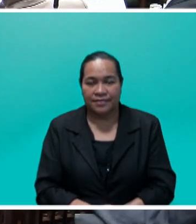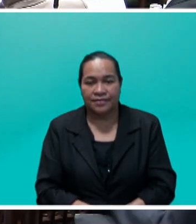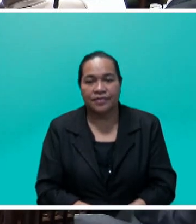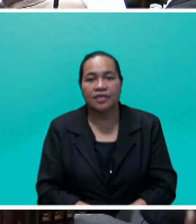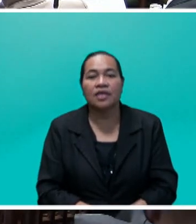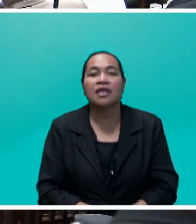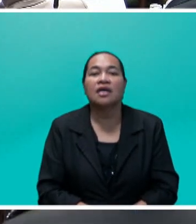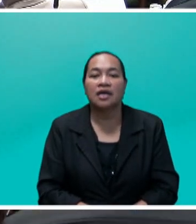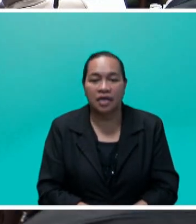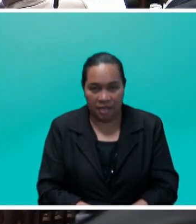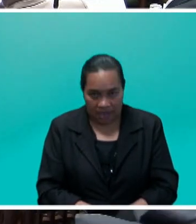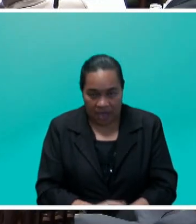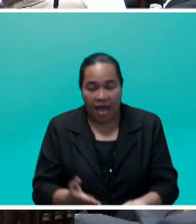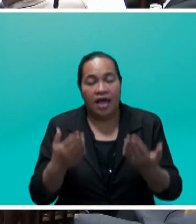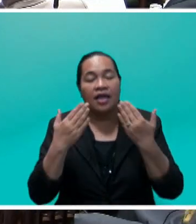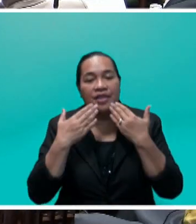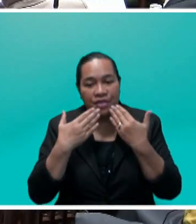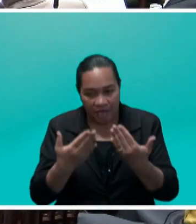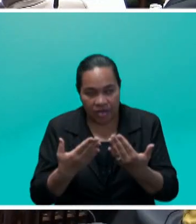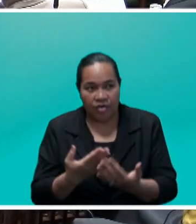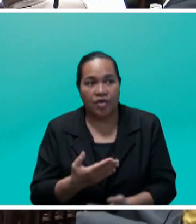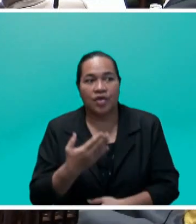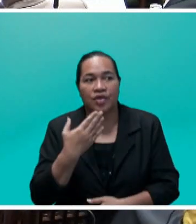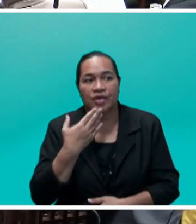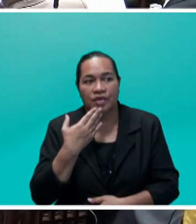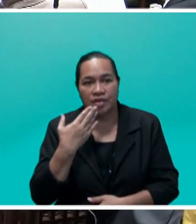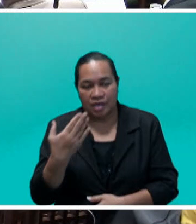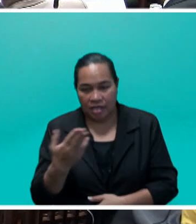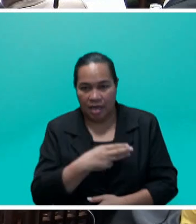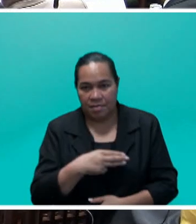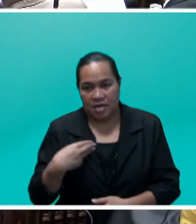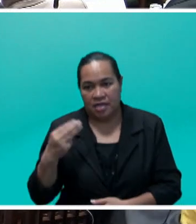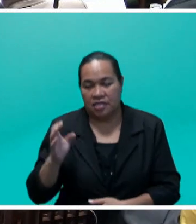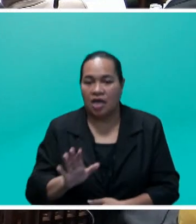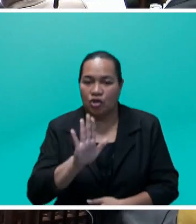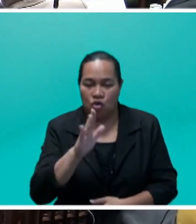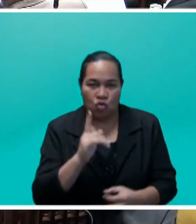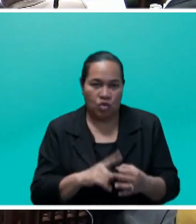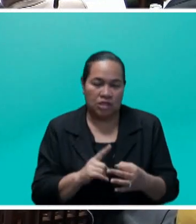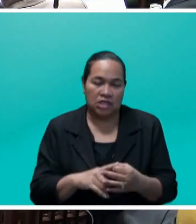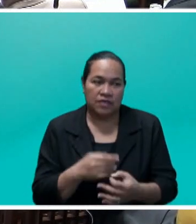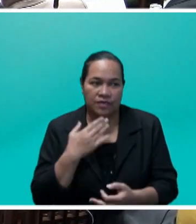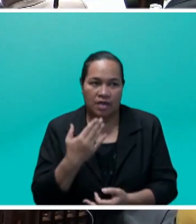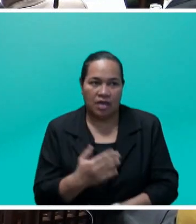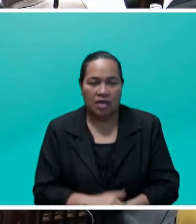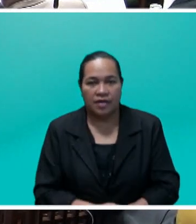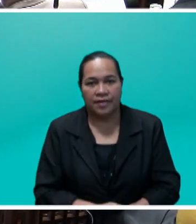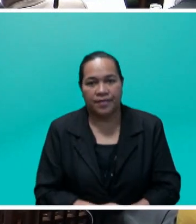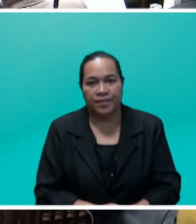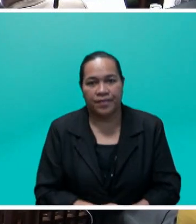Thank you, Mr. Speaker, sir, and I thank the Honourable Assistant Minister for his question. Mr. Speaker,